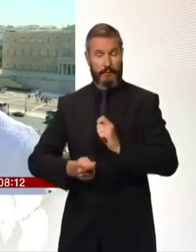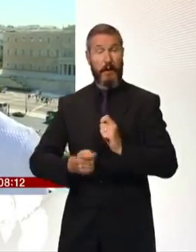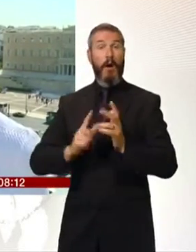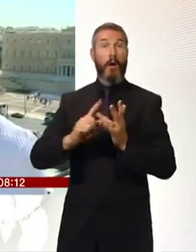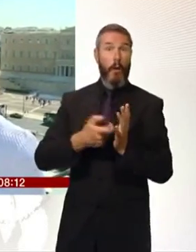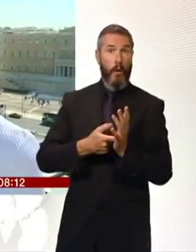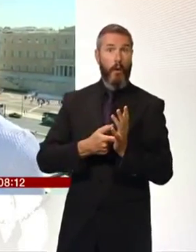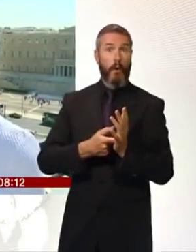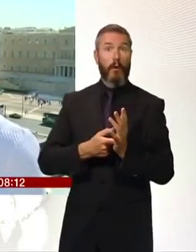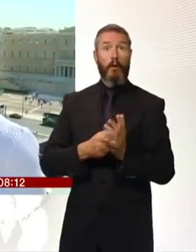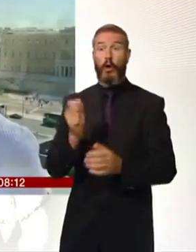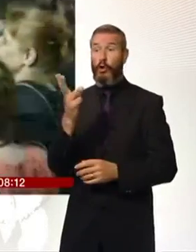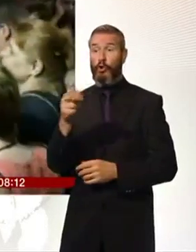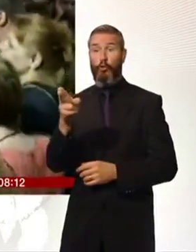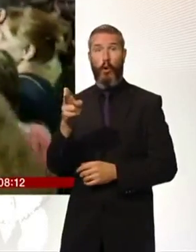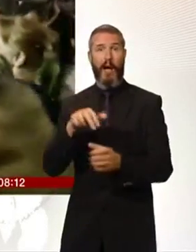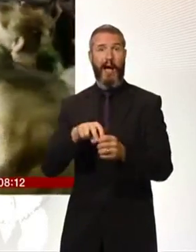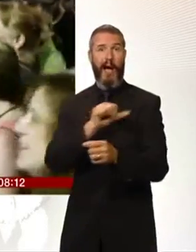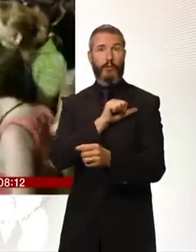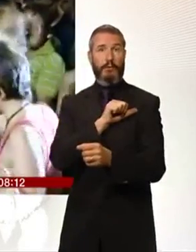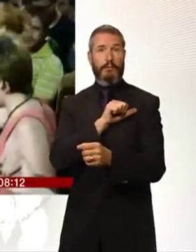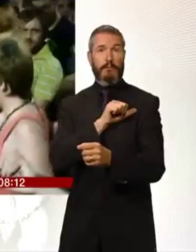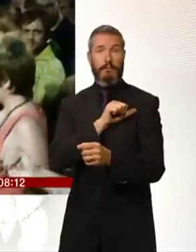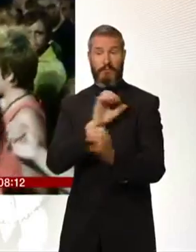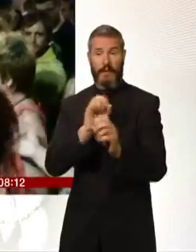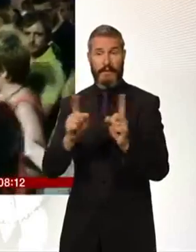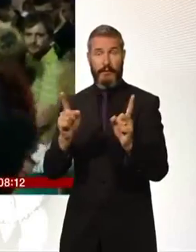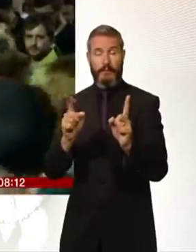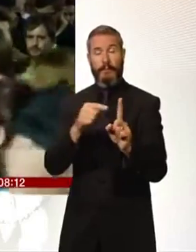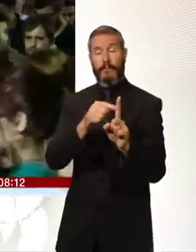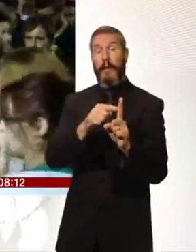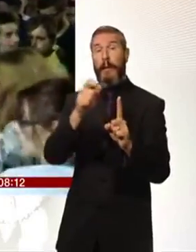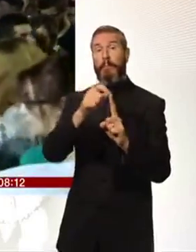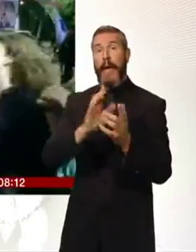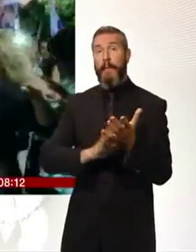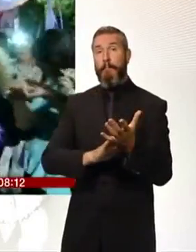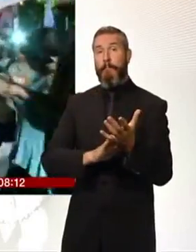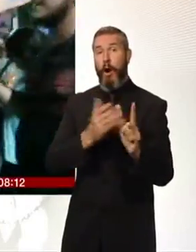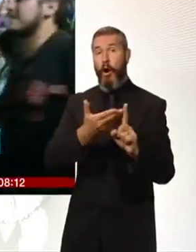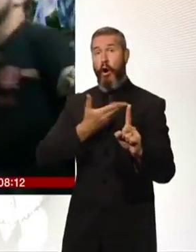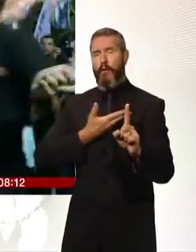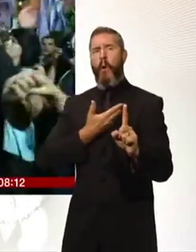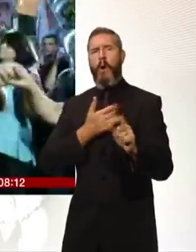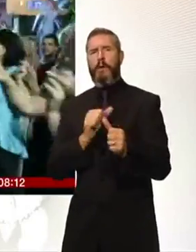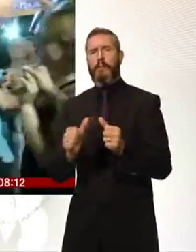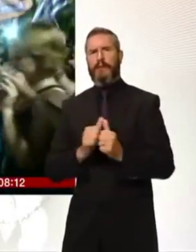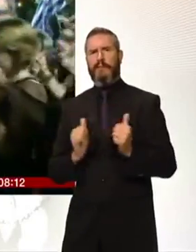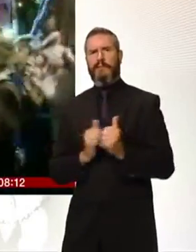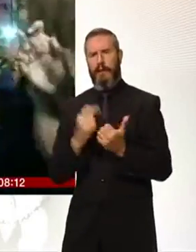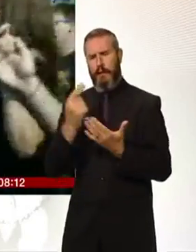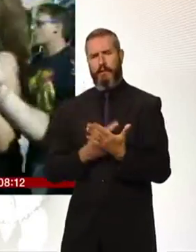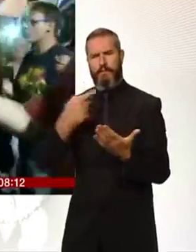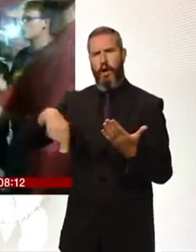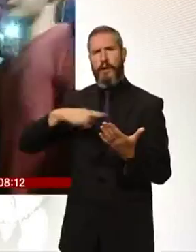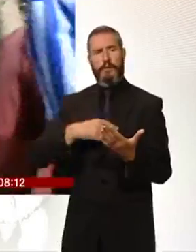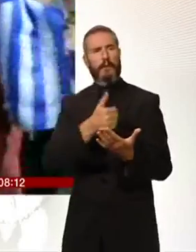or leave the Eurozone. Now, Mr. Tsipras has promised to bring a better deal and reopen